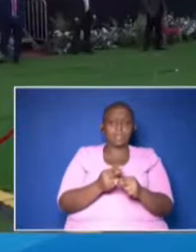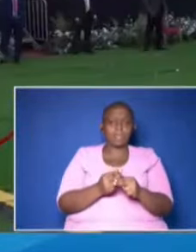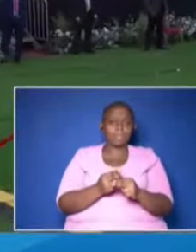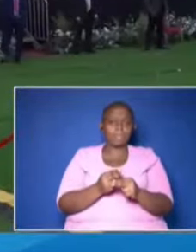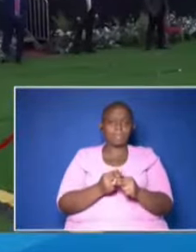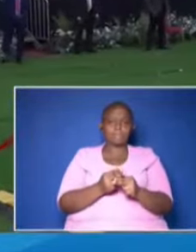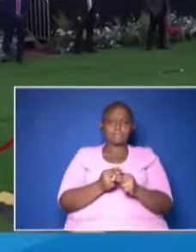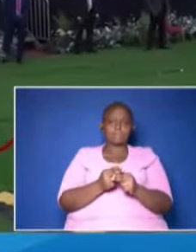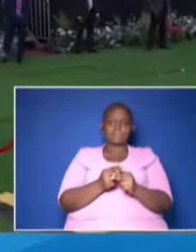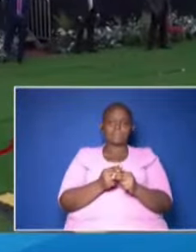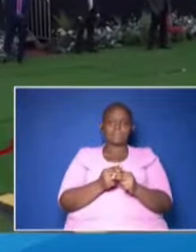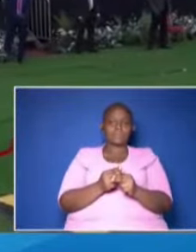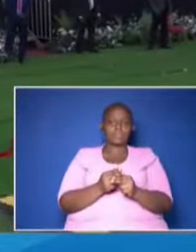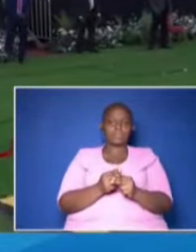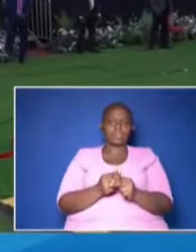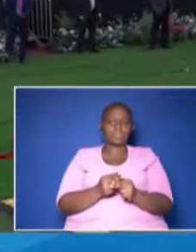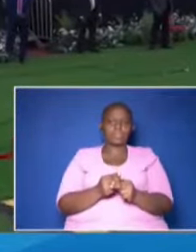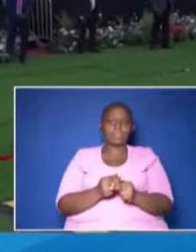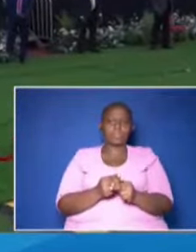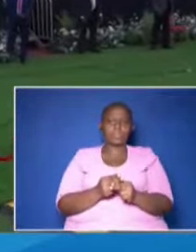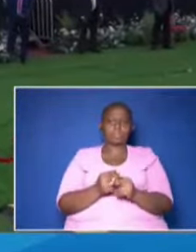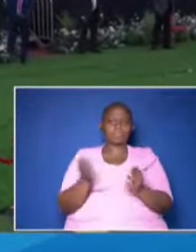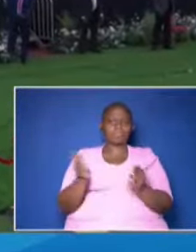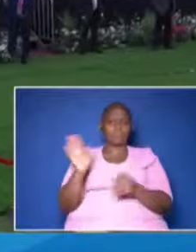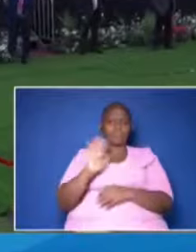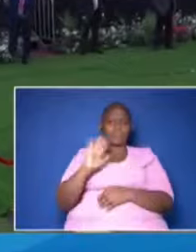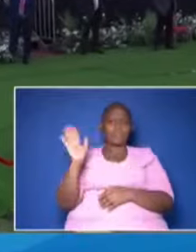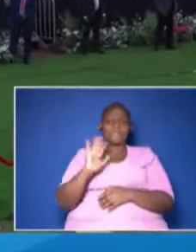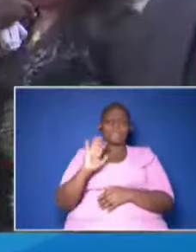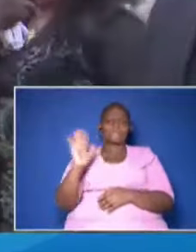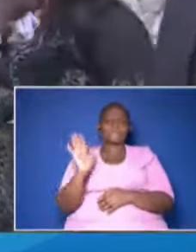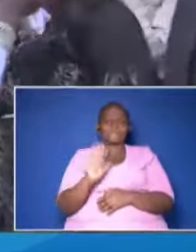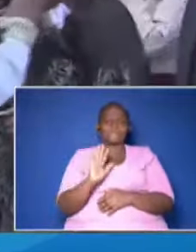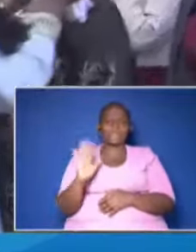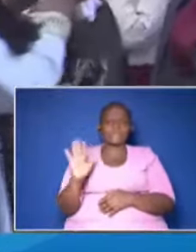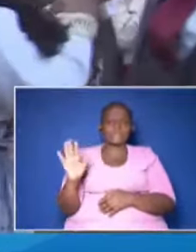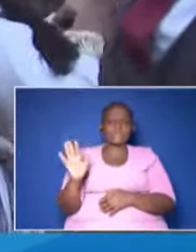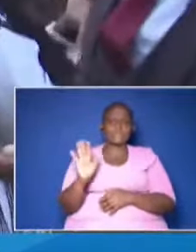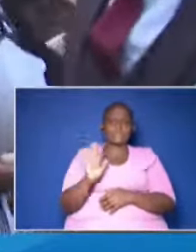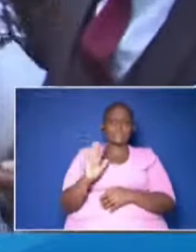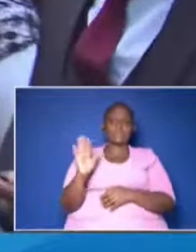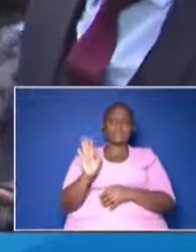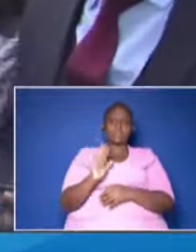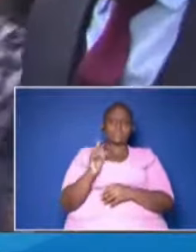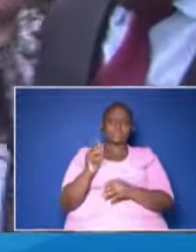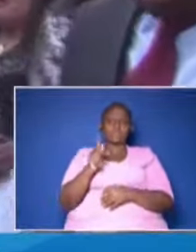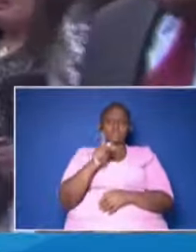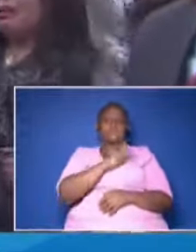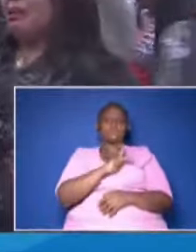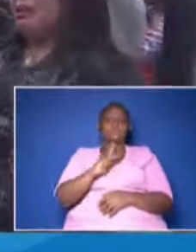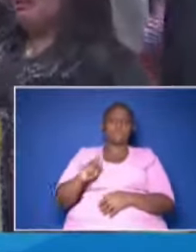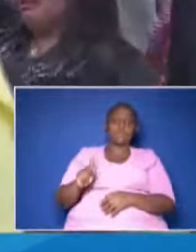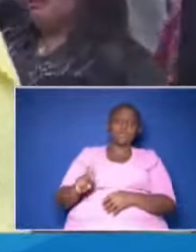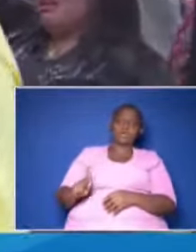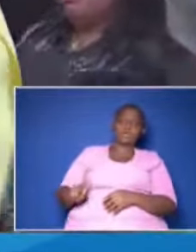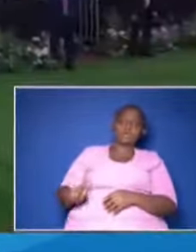of wave your hands wave your hands and Shout King of